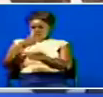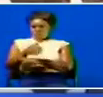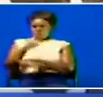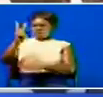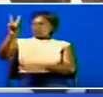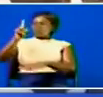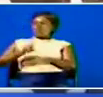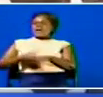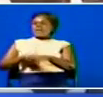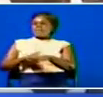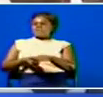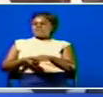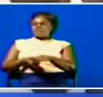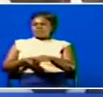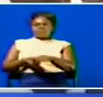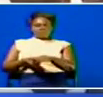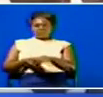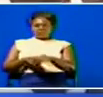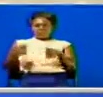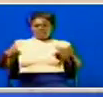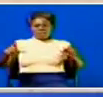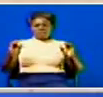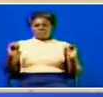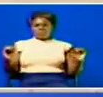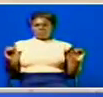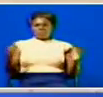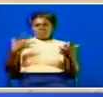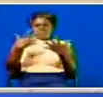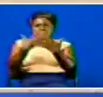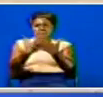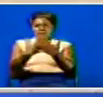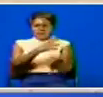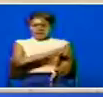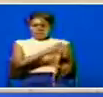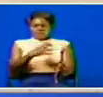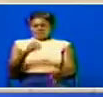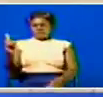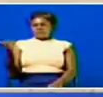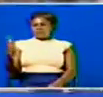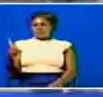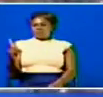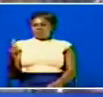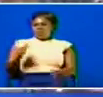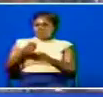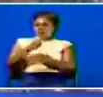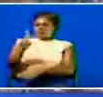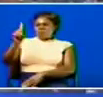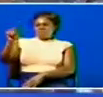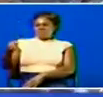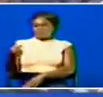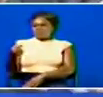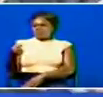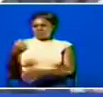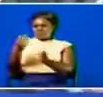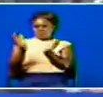it should hold. That should not be allowed. The remand prison's capacity in Nairobi is slightly over 1,000